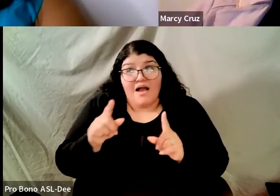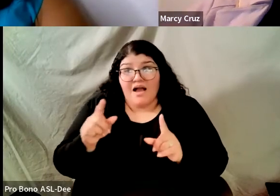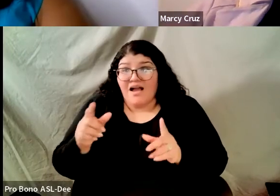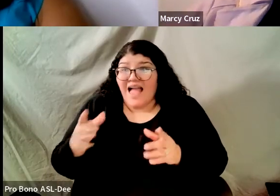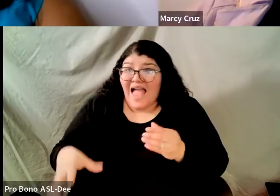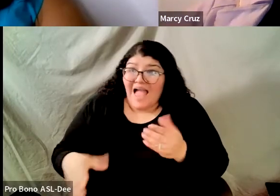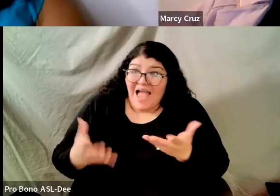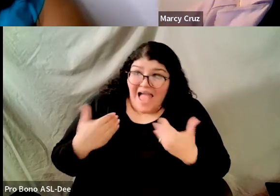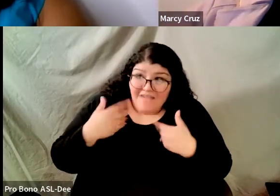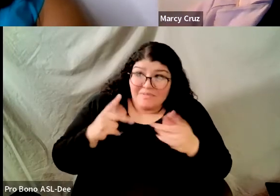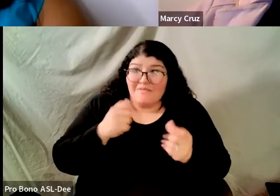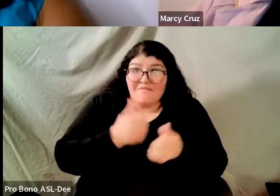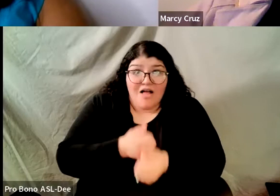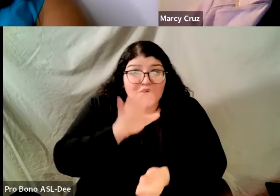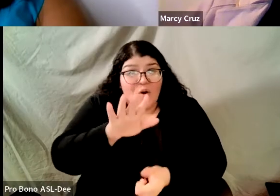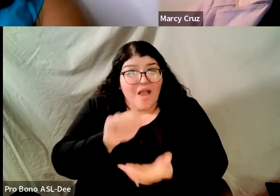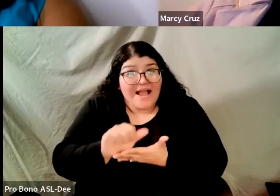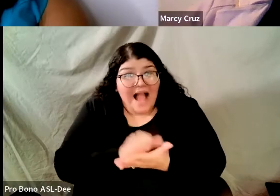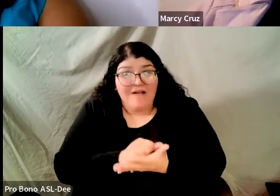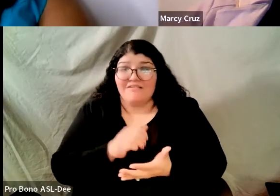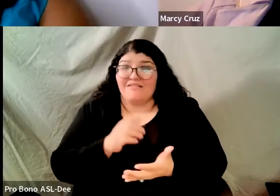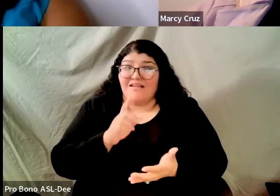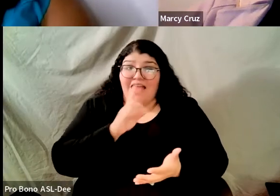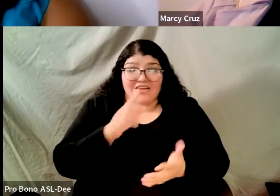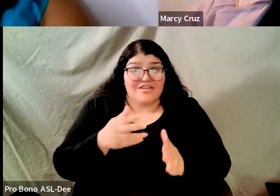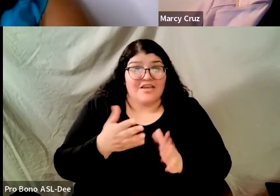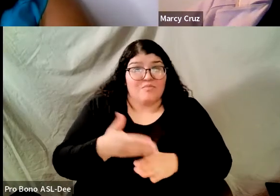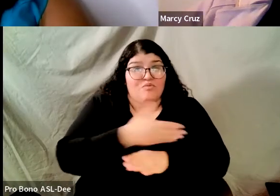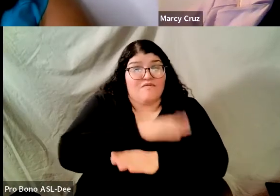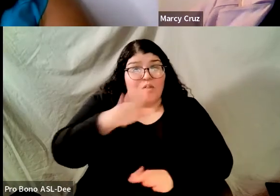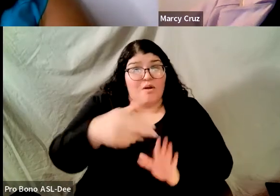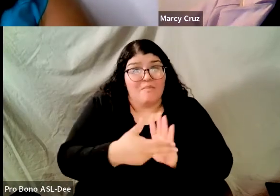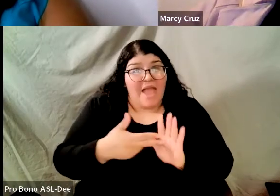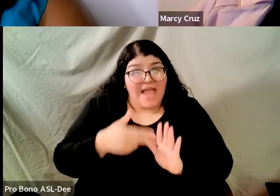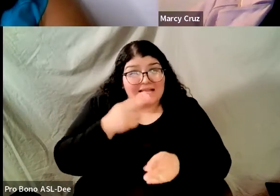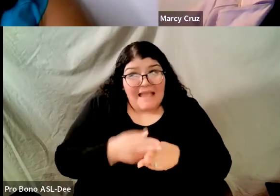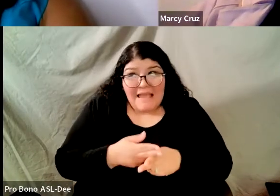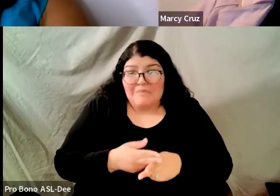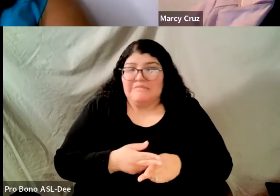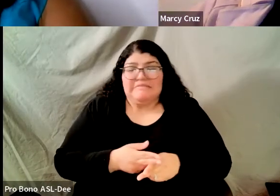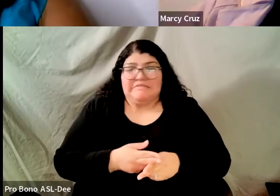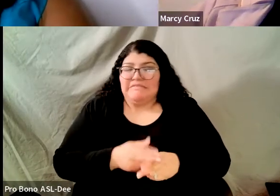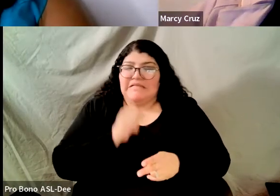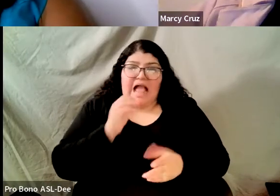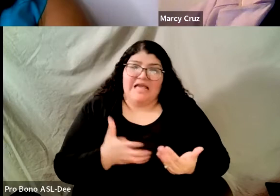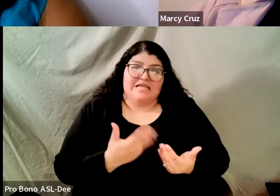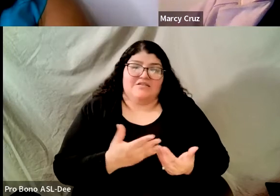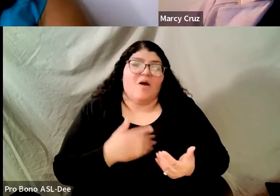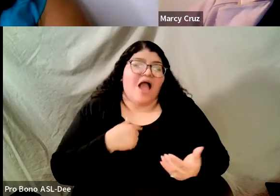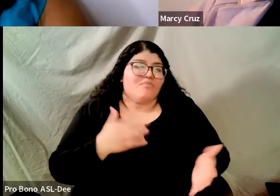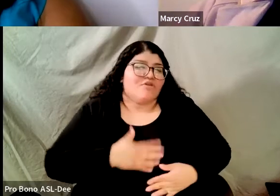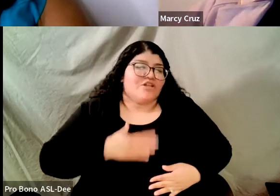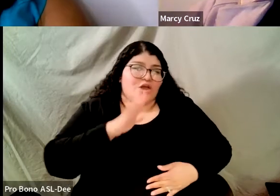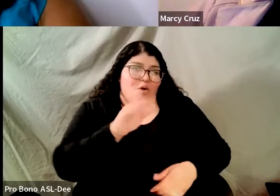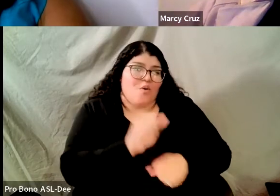you're at the top of the chain. So definitely, keep doing what you're doing. Thank you. I appreciate that.